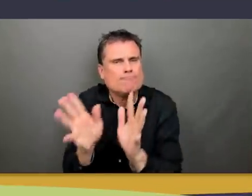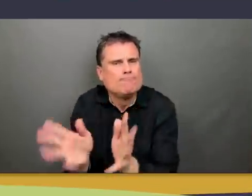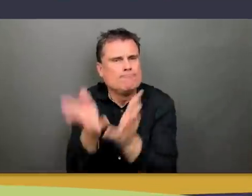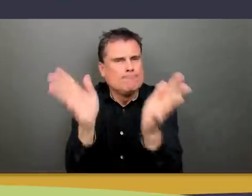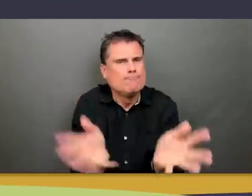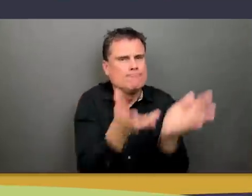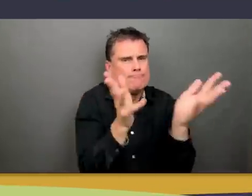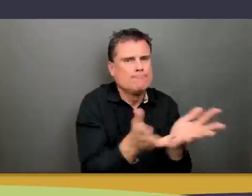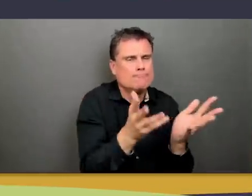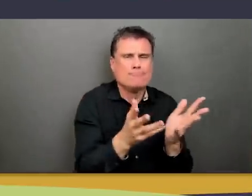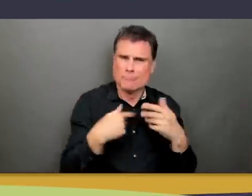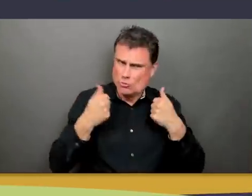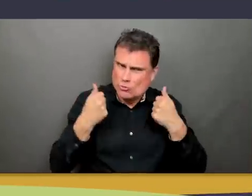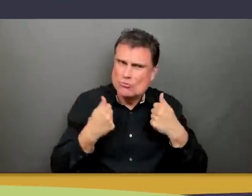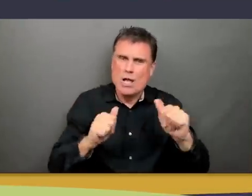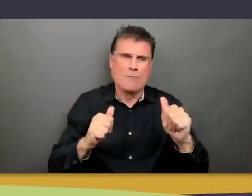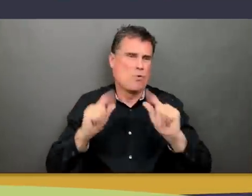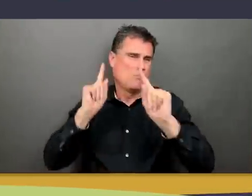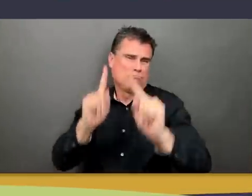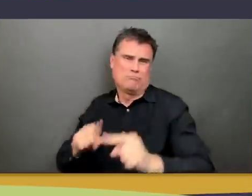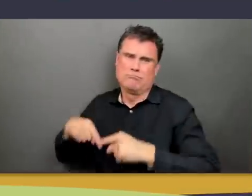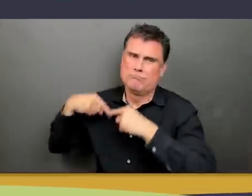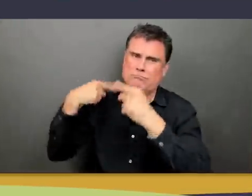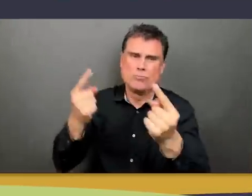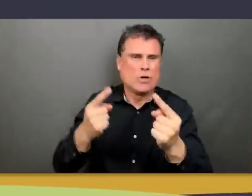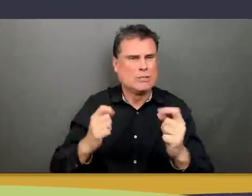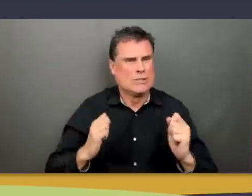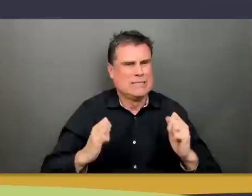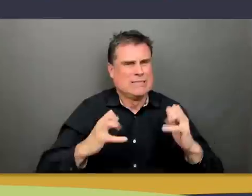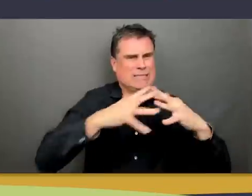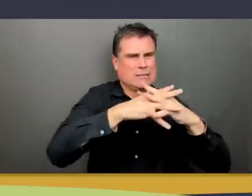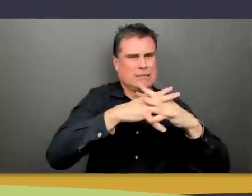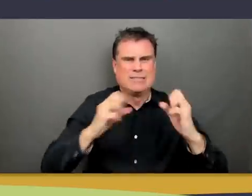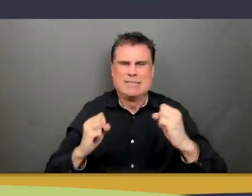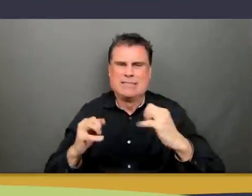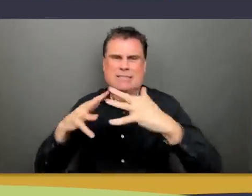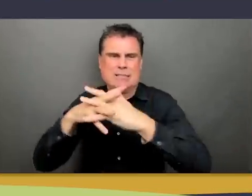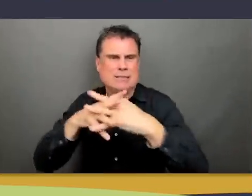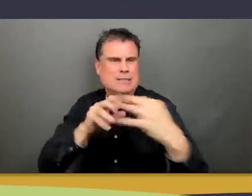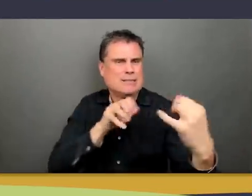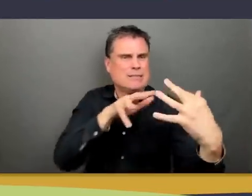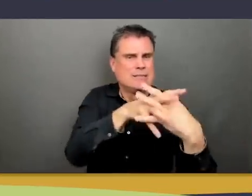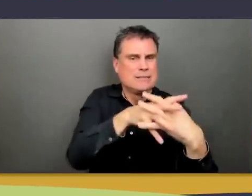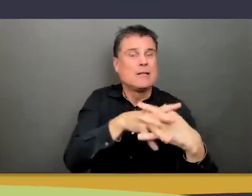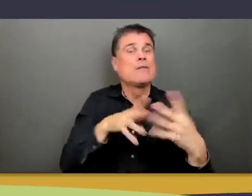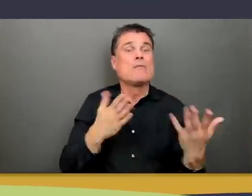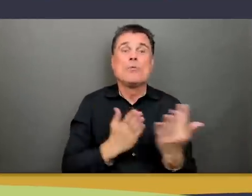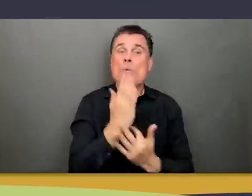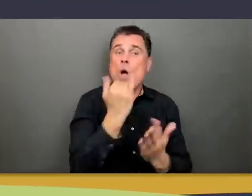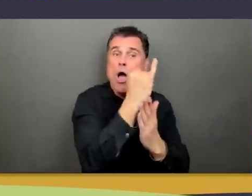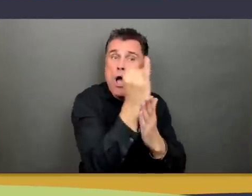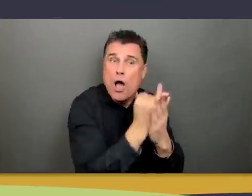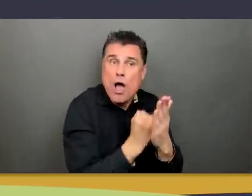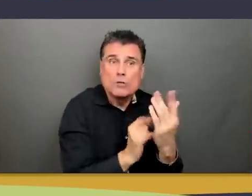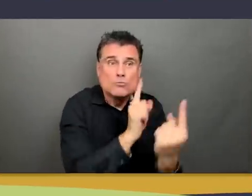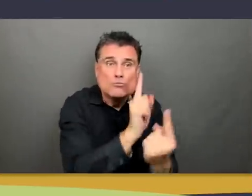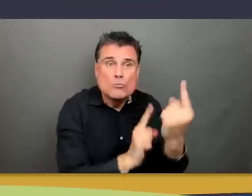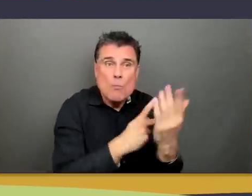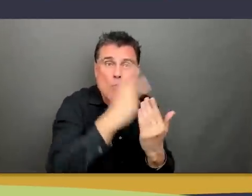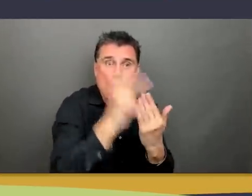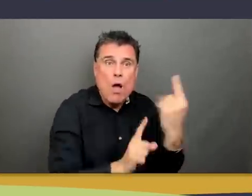united community through my arts mentorship work with youth from different backgrounds in Song Creative